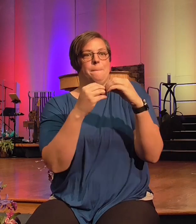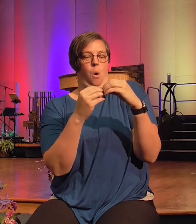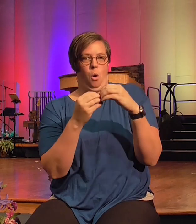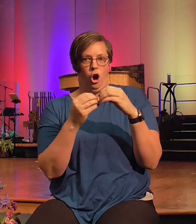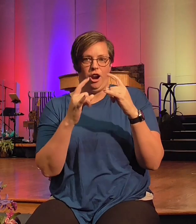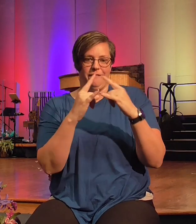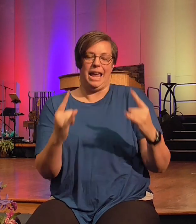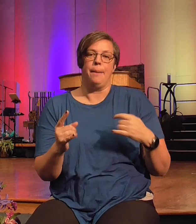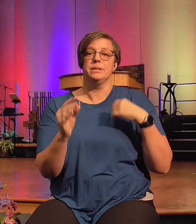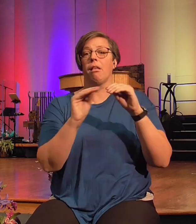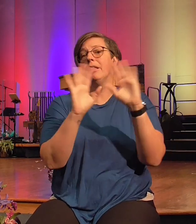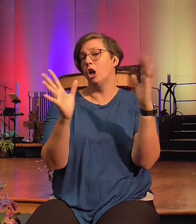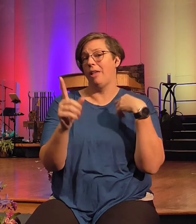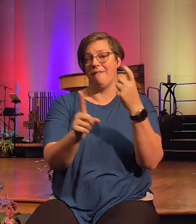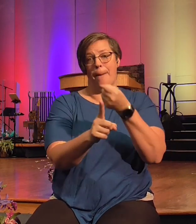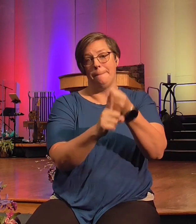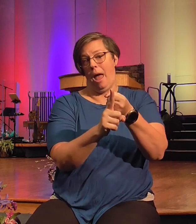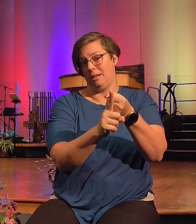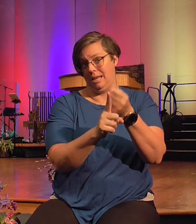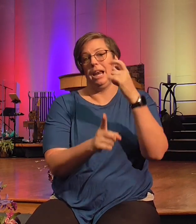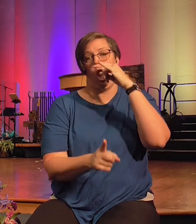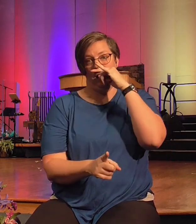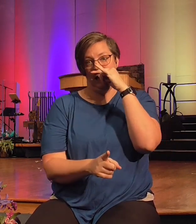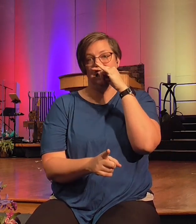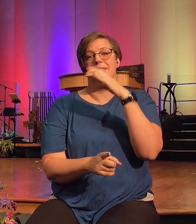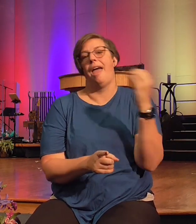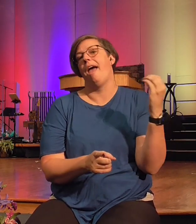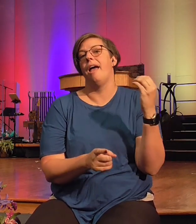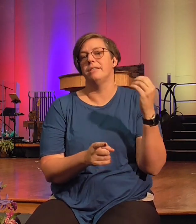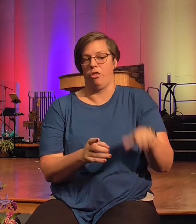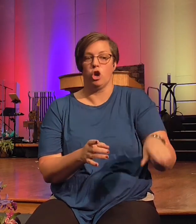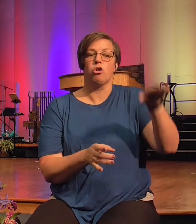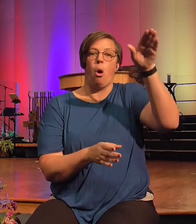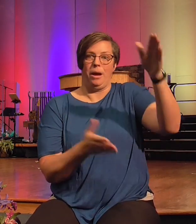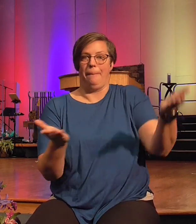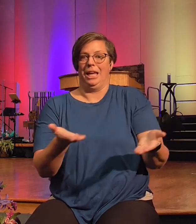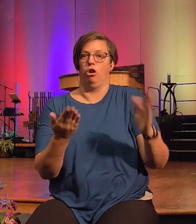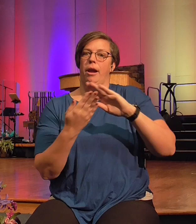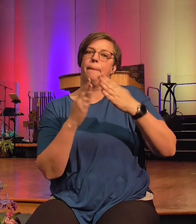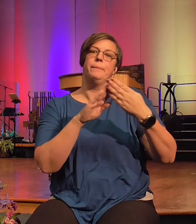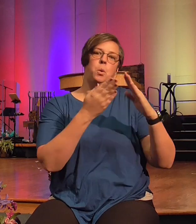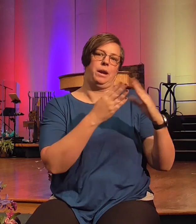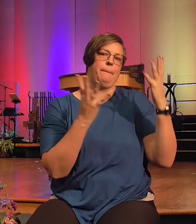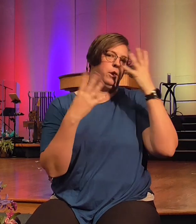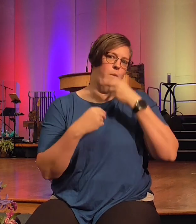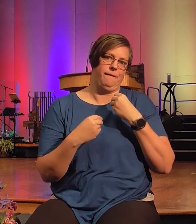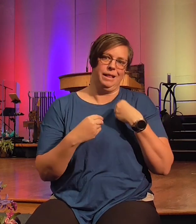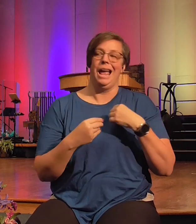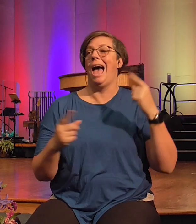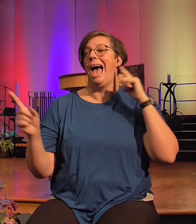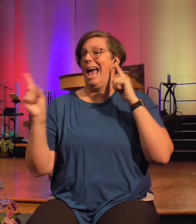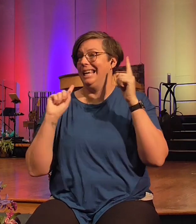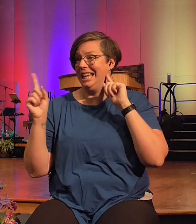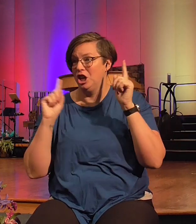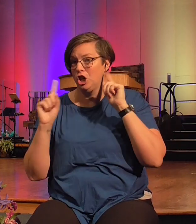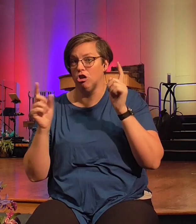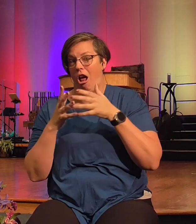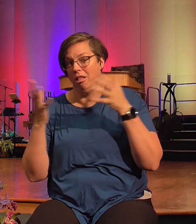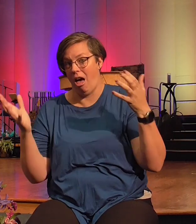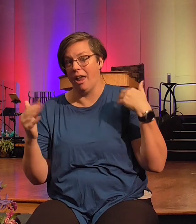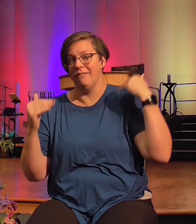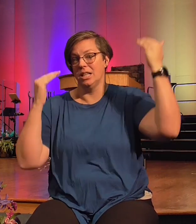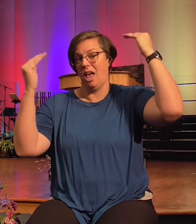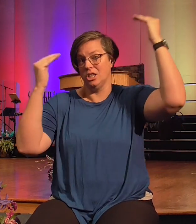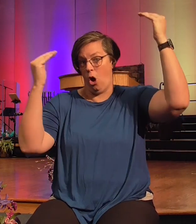camps that clearly have impacted kids, and they're growing up here in this community beautifully. I hear a lot of us adults